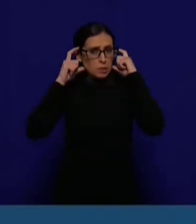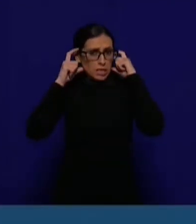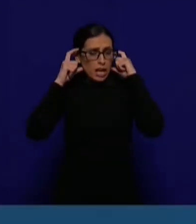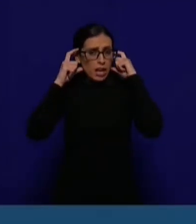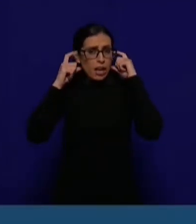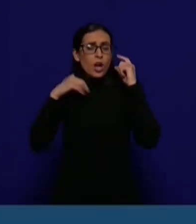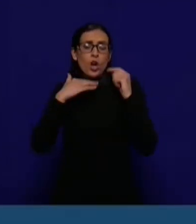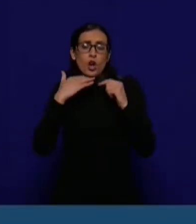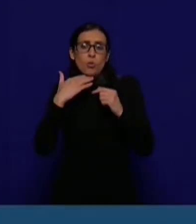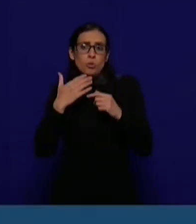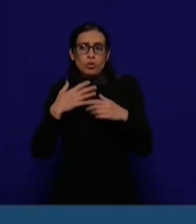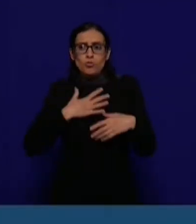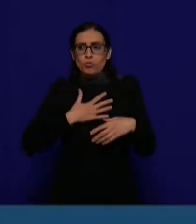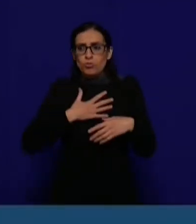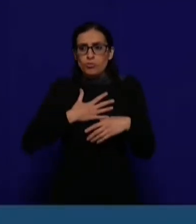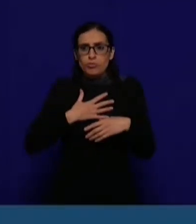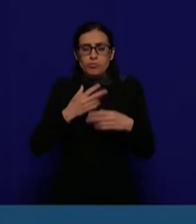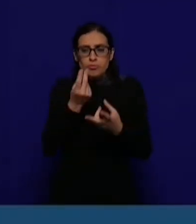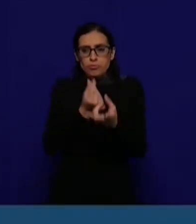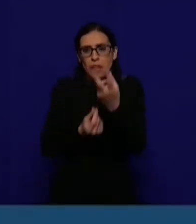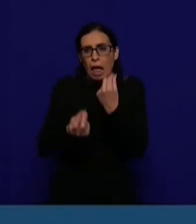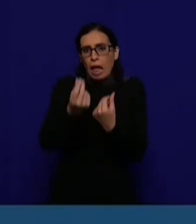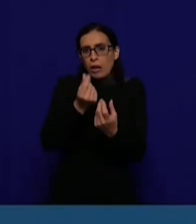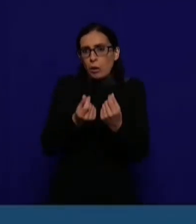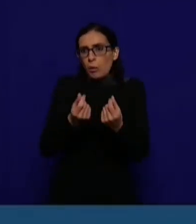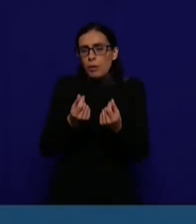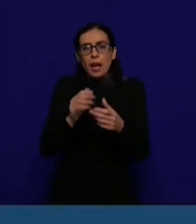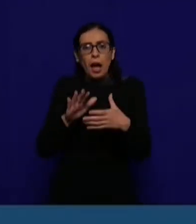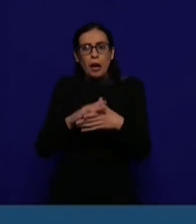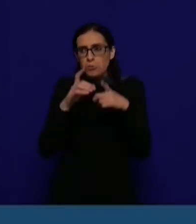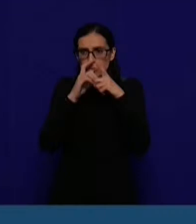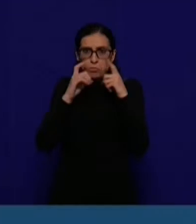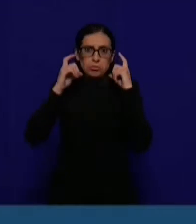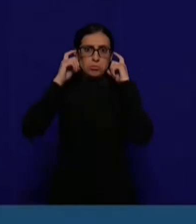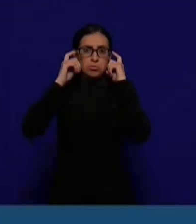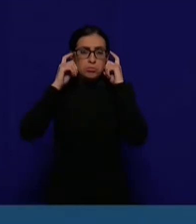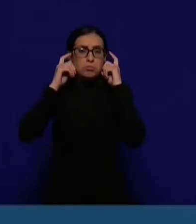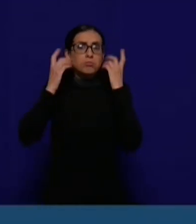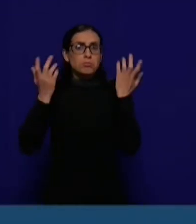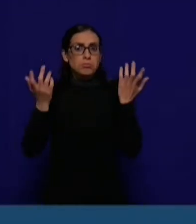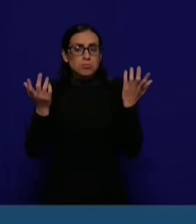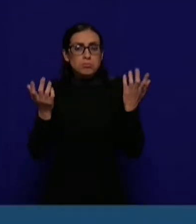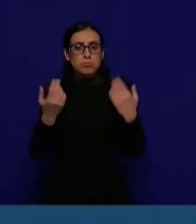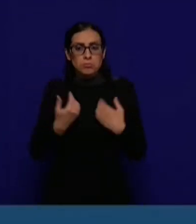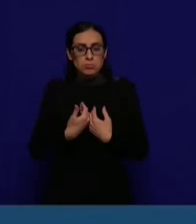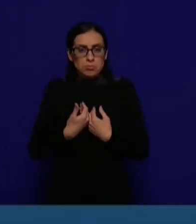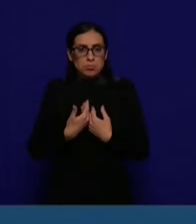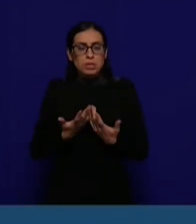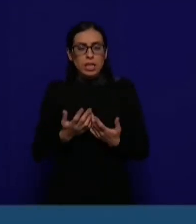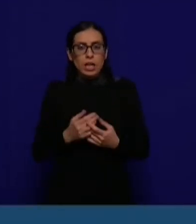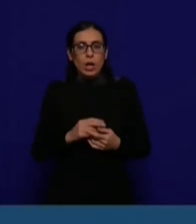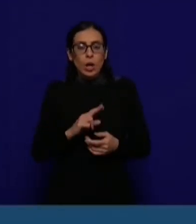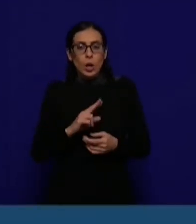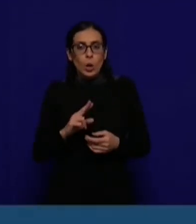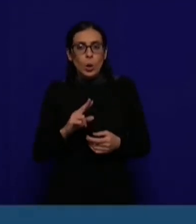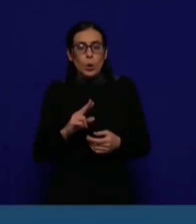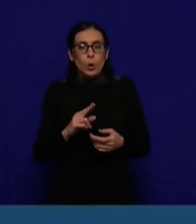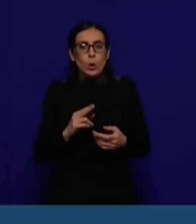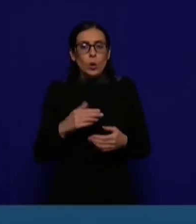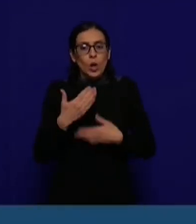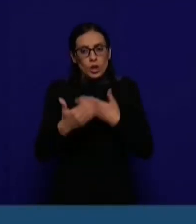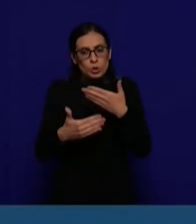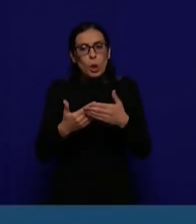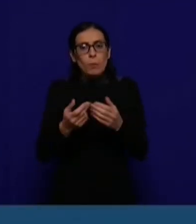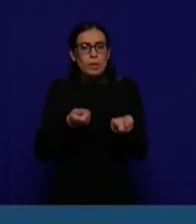ma tkunx qiegħda taffettwa l-ekonomija għaliex persuni jkunu qegħdin jilbsu l-maskla mod minnaħa tagħhom u allura huwa mod tajjeb ta'